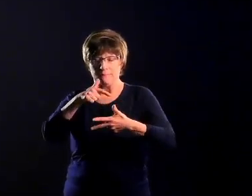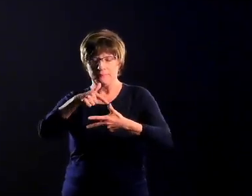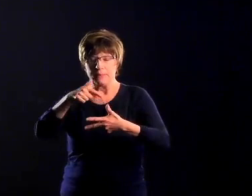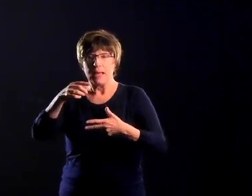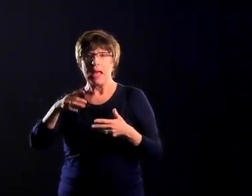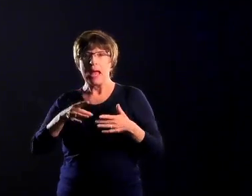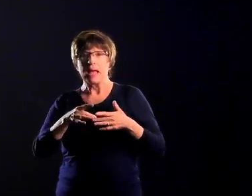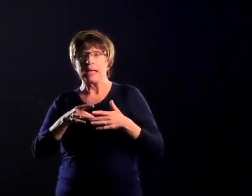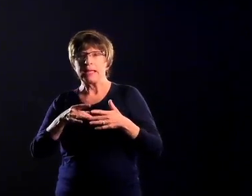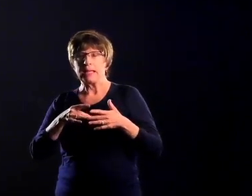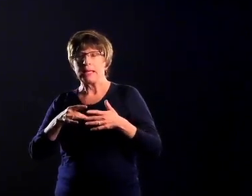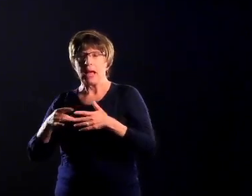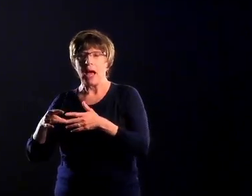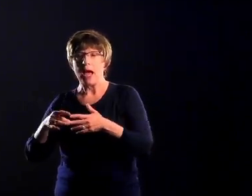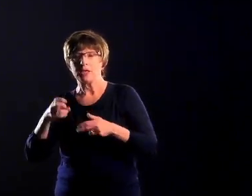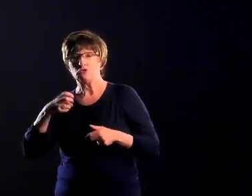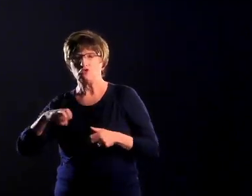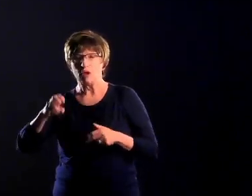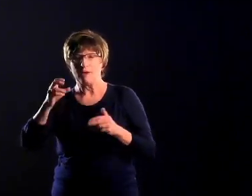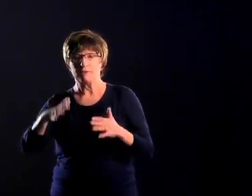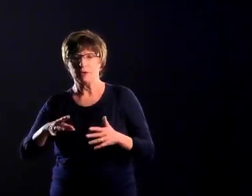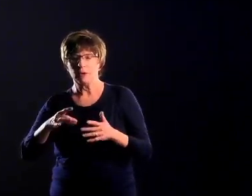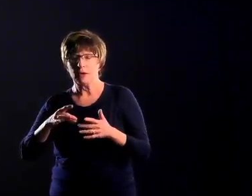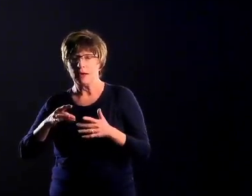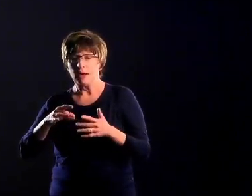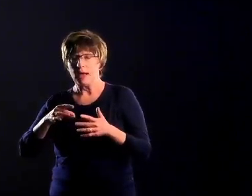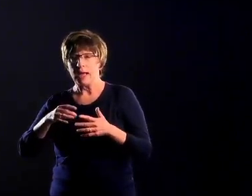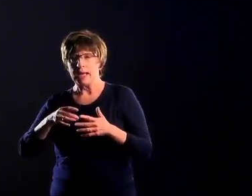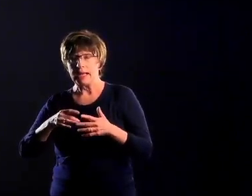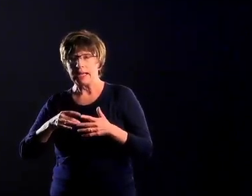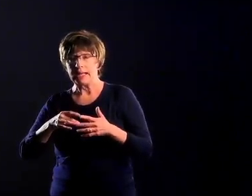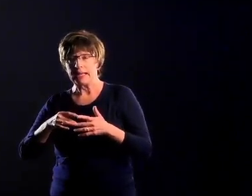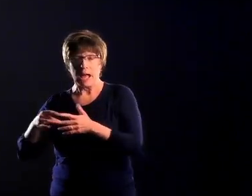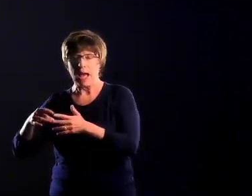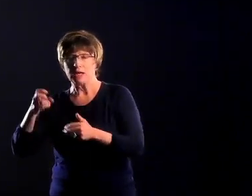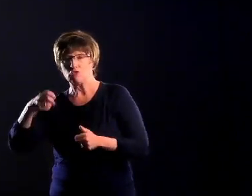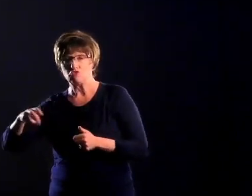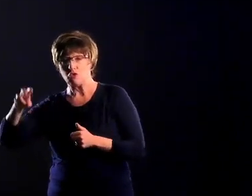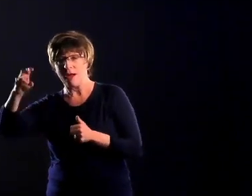traveler, guide. They had only gone a little way up the side of